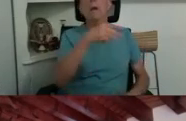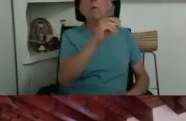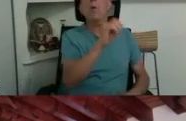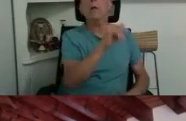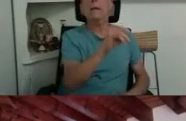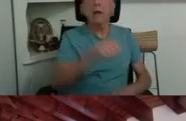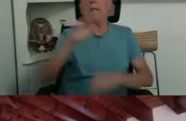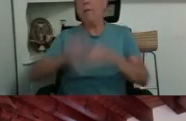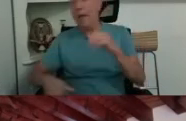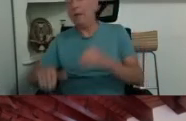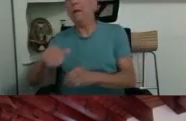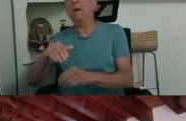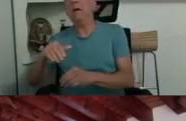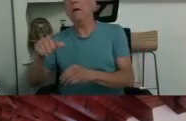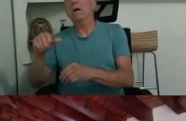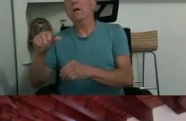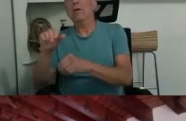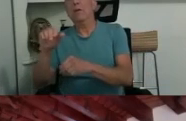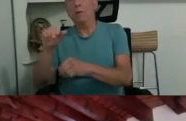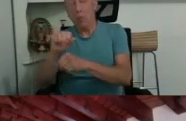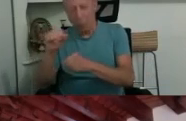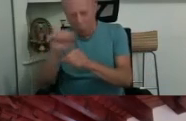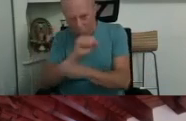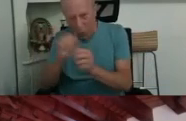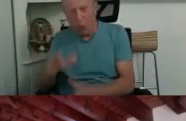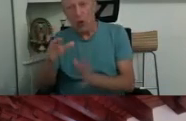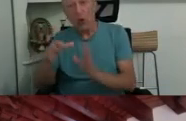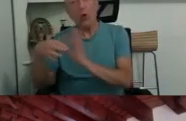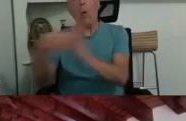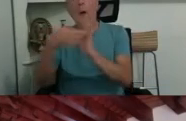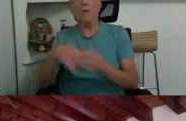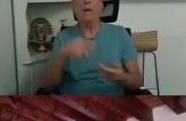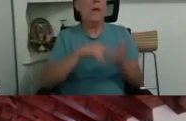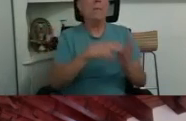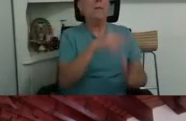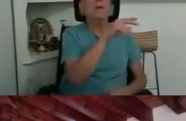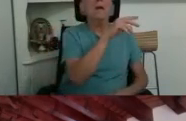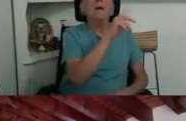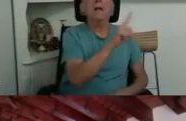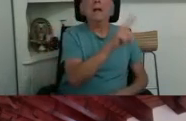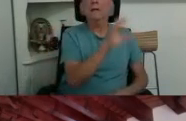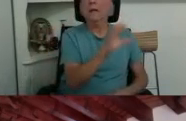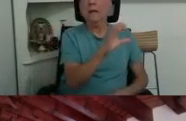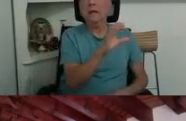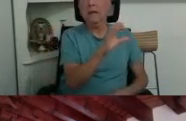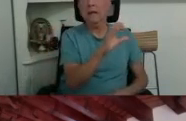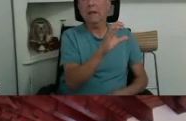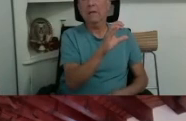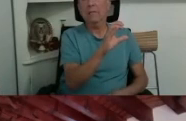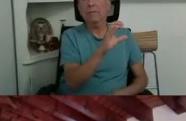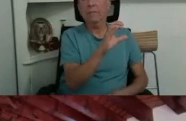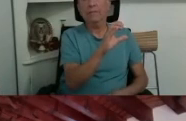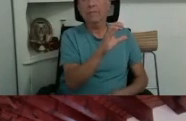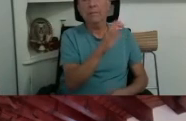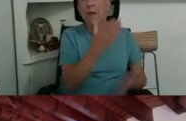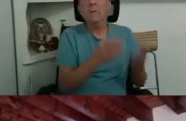cooperative corporation. That means that cooperatively structured LLCs probably don't have to comply